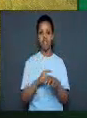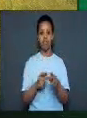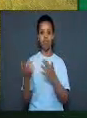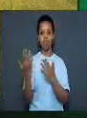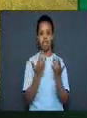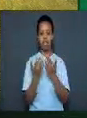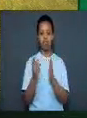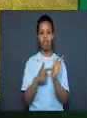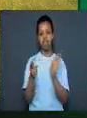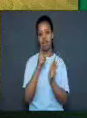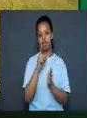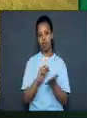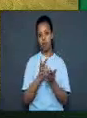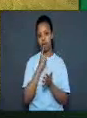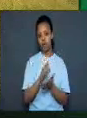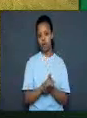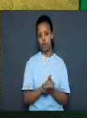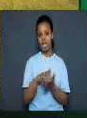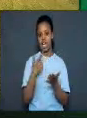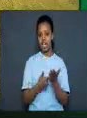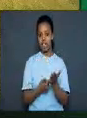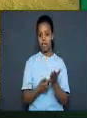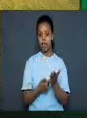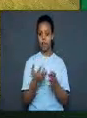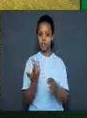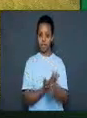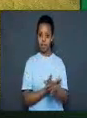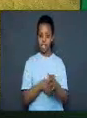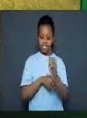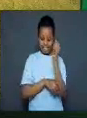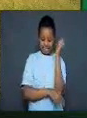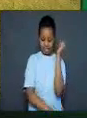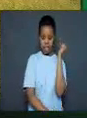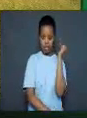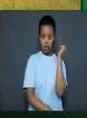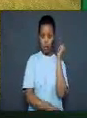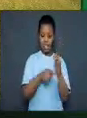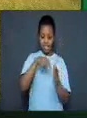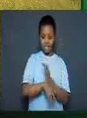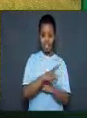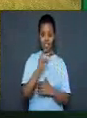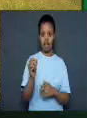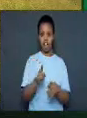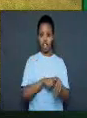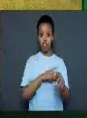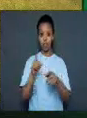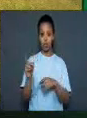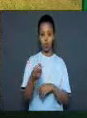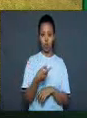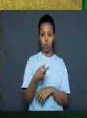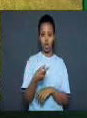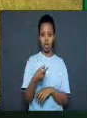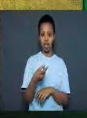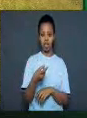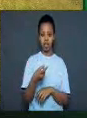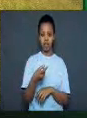fires. The grasses have deep and large root systems that take hold in